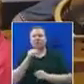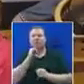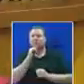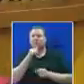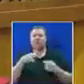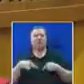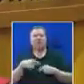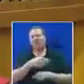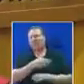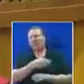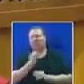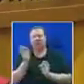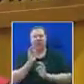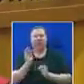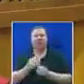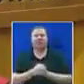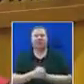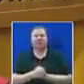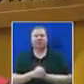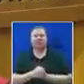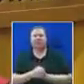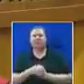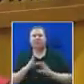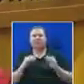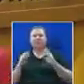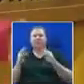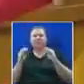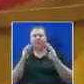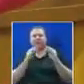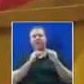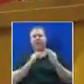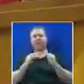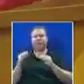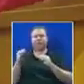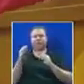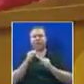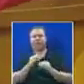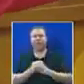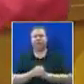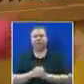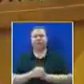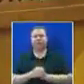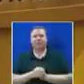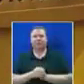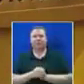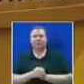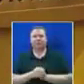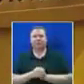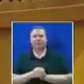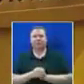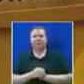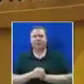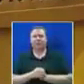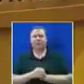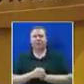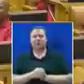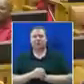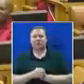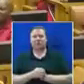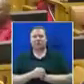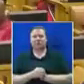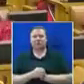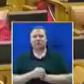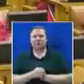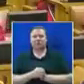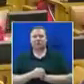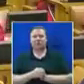I'm not scared of Honorable Malema, I'm not scared of you. Nothing. On a point of order, Chair. But you don't have order. Honorable Malema,